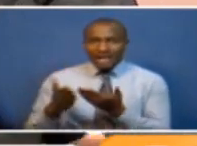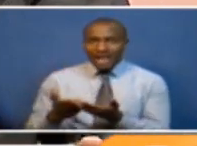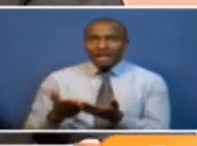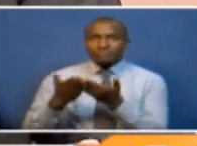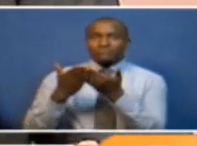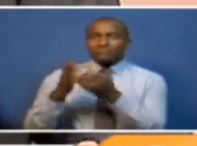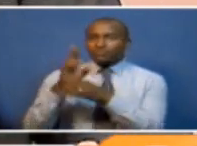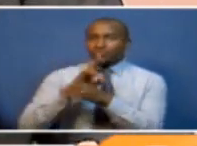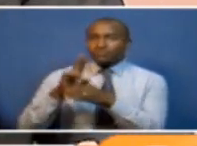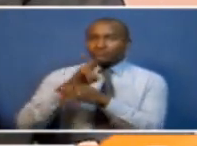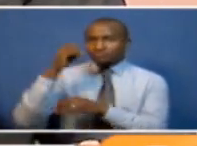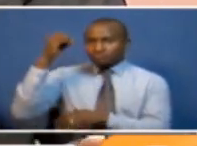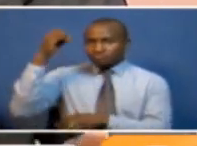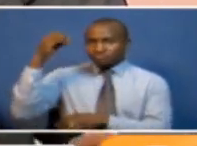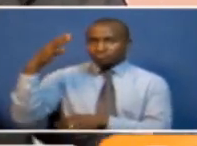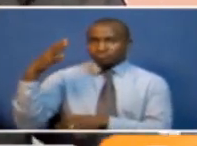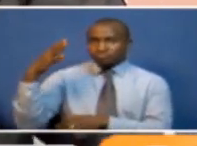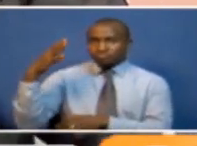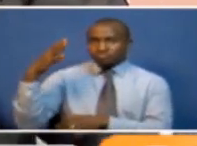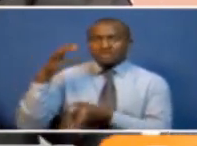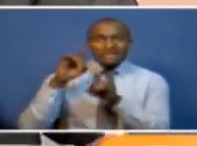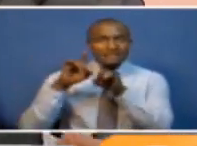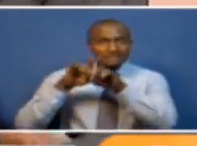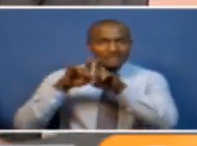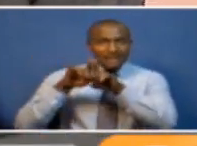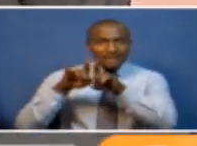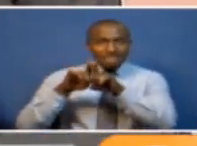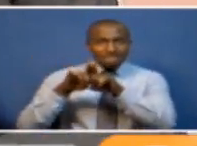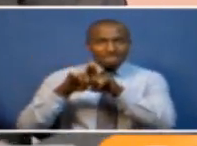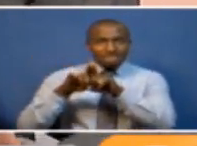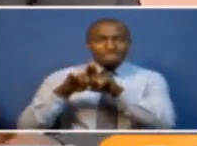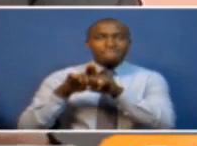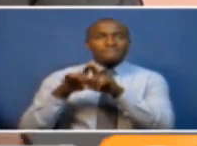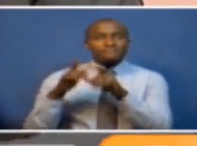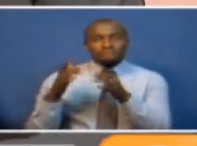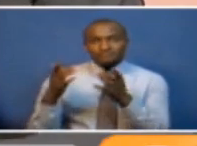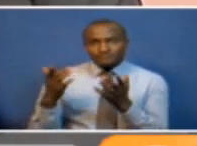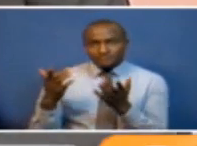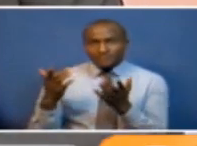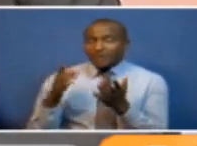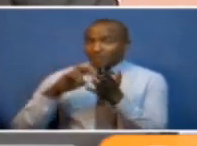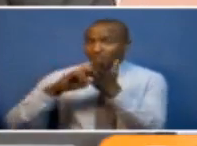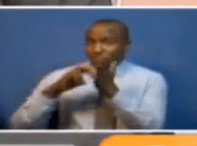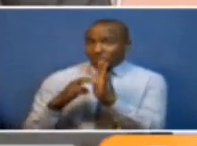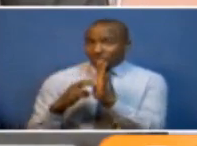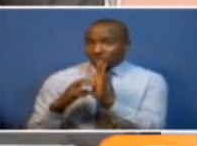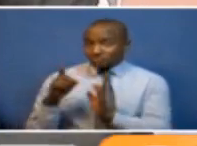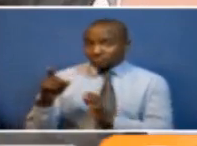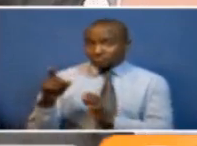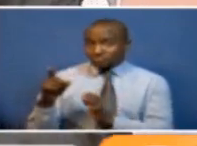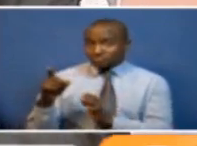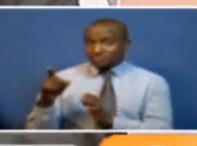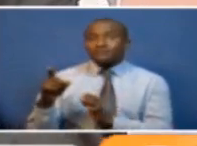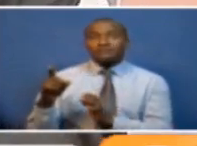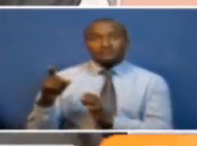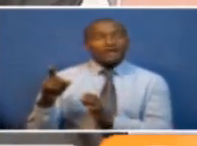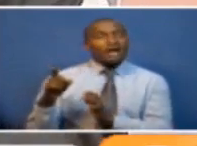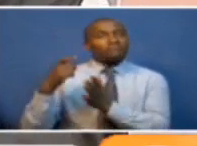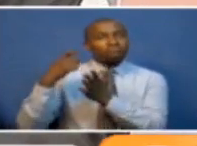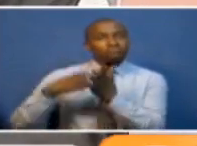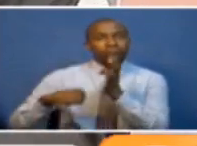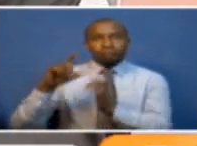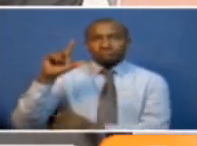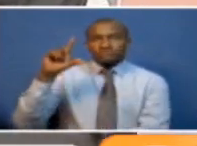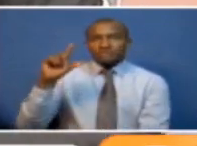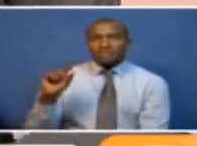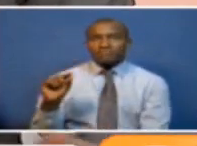power. There is also the fact that this is more cost effective power than